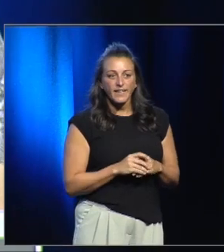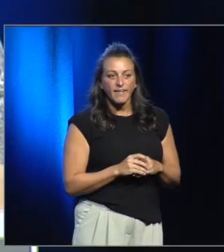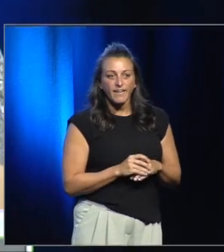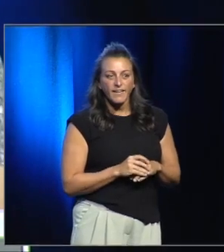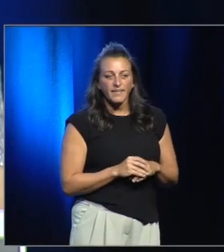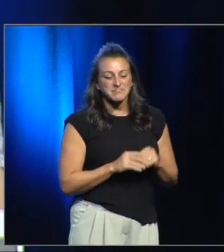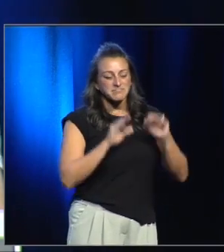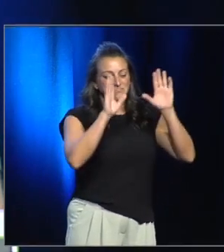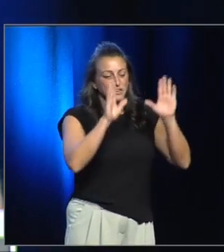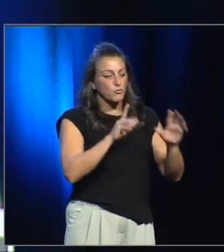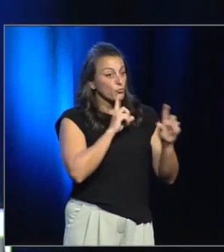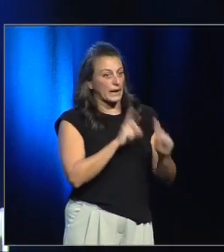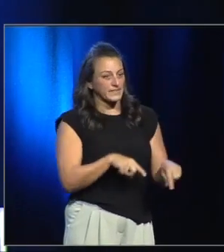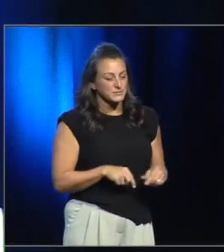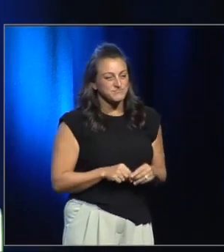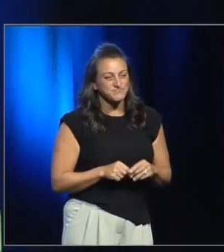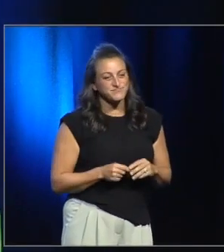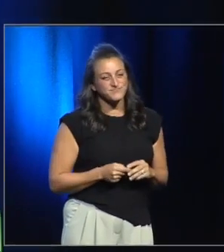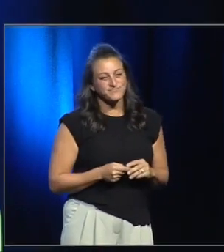Great answer, Mark.